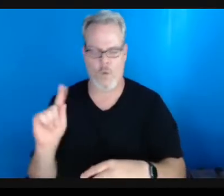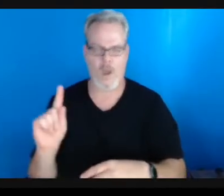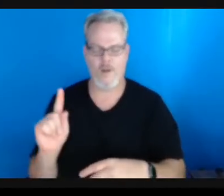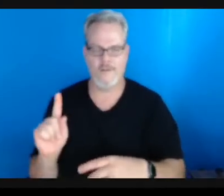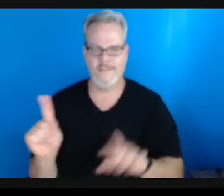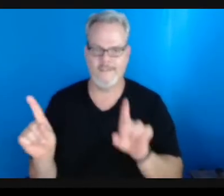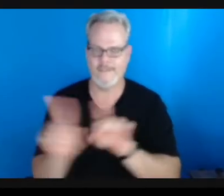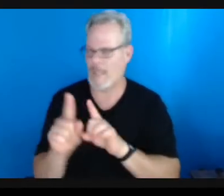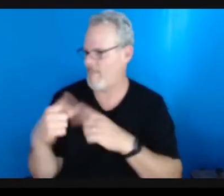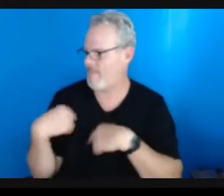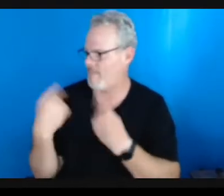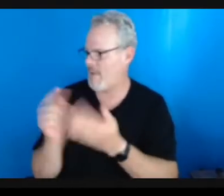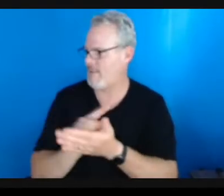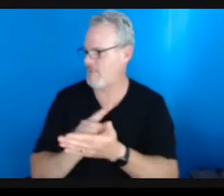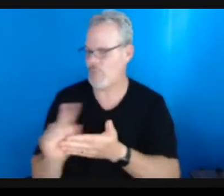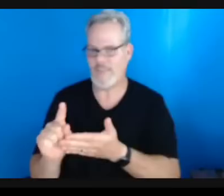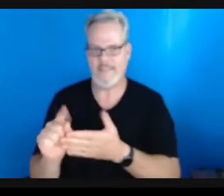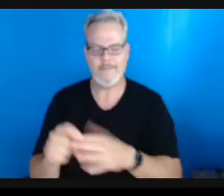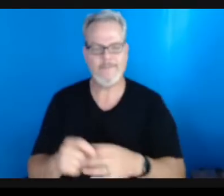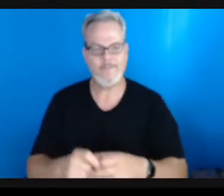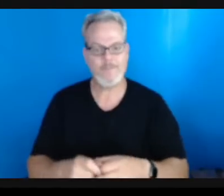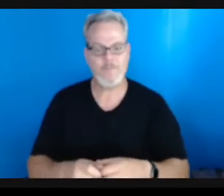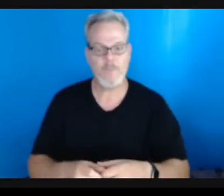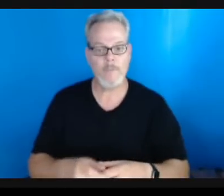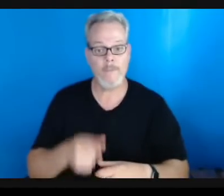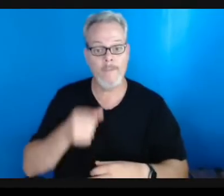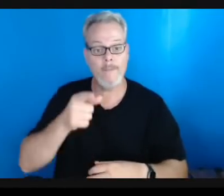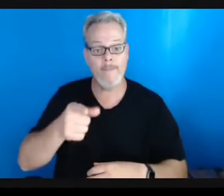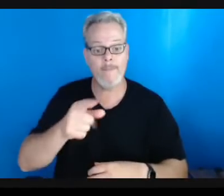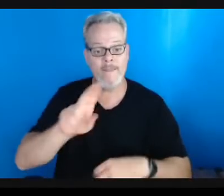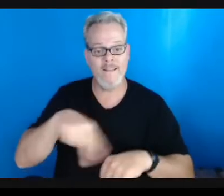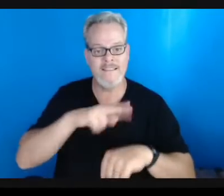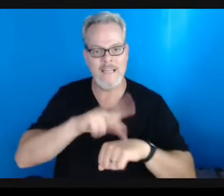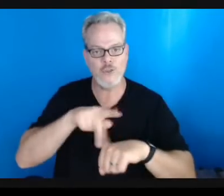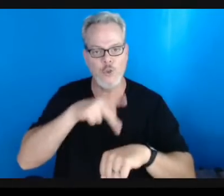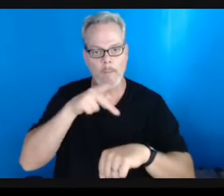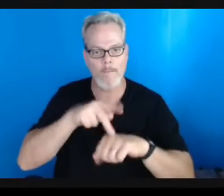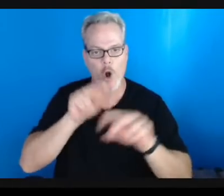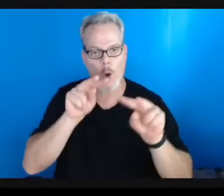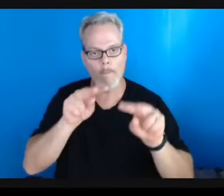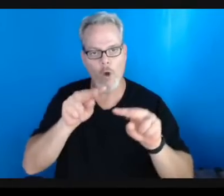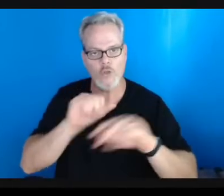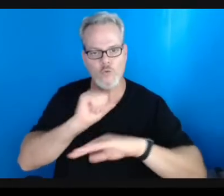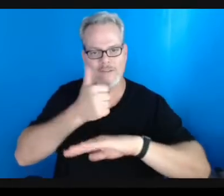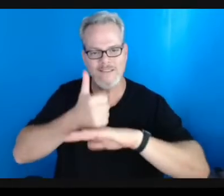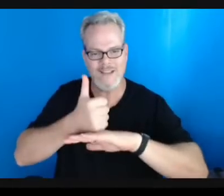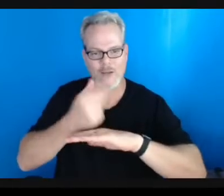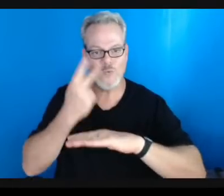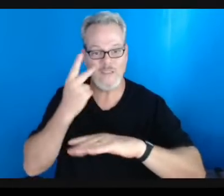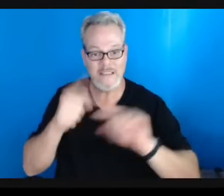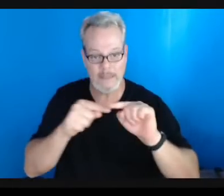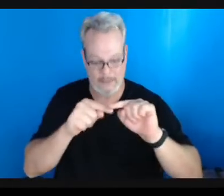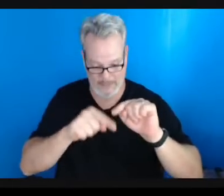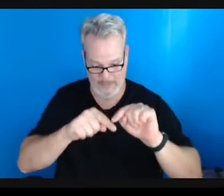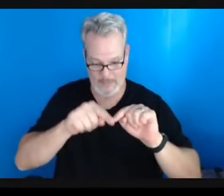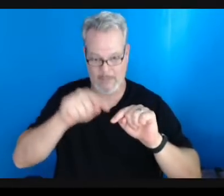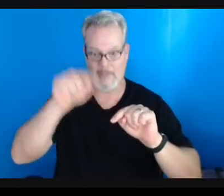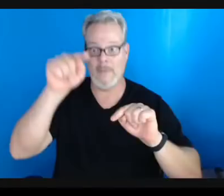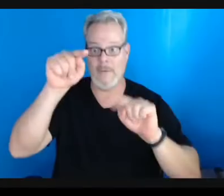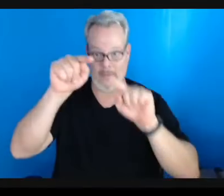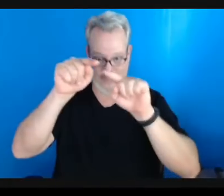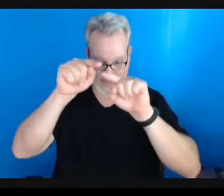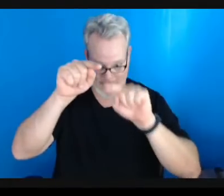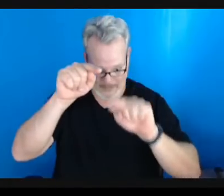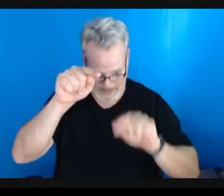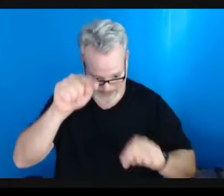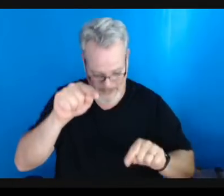week. So here's a national park monitoring site. They're showing a more northerly wind direction with a concentrated plume blowing